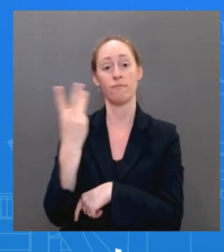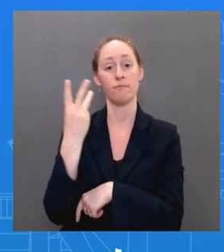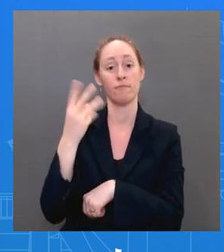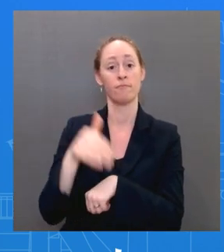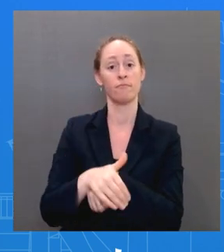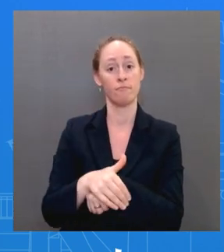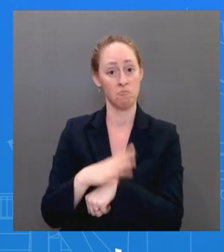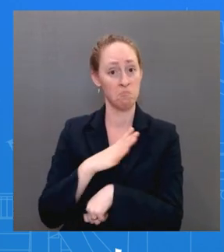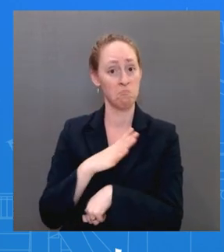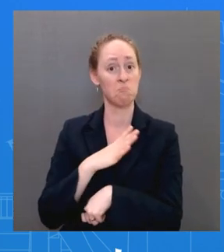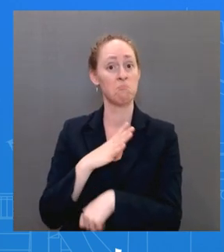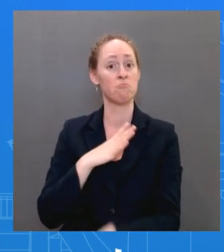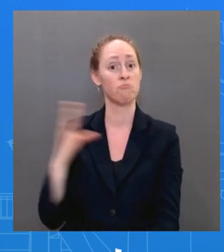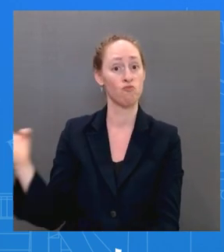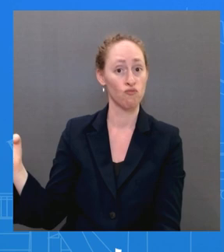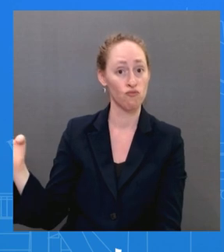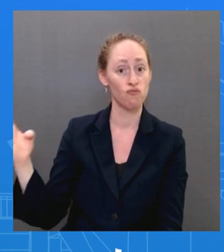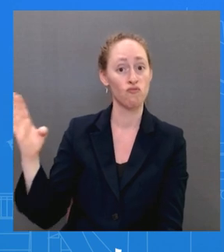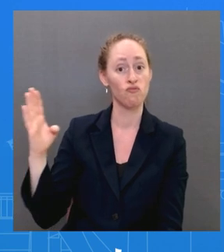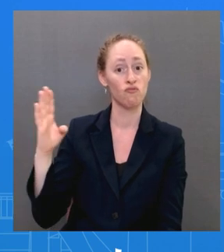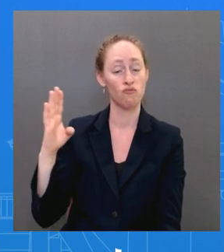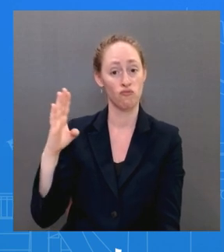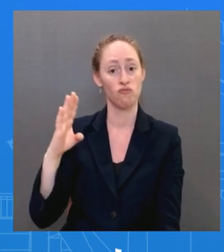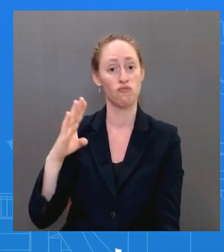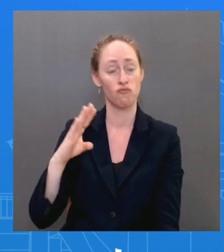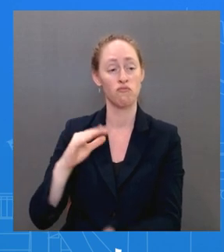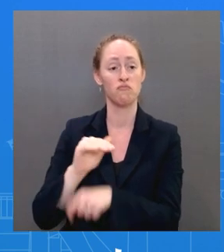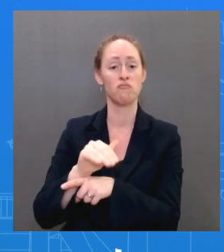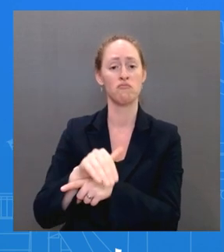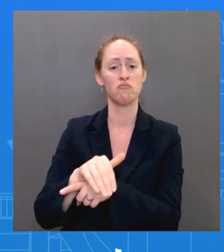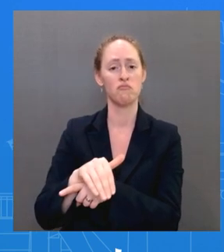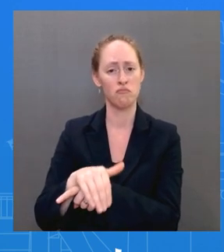only thing he said he felt before he went to bed was he felt tired.